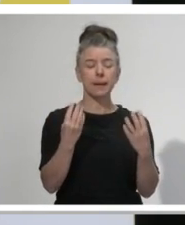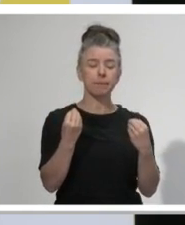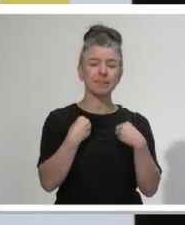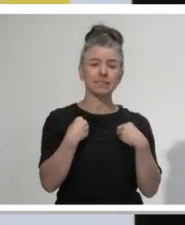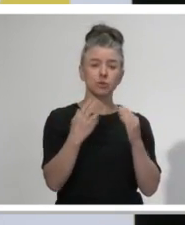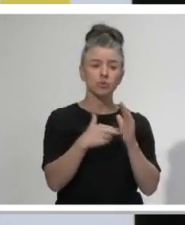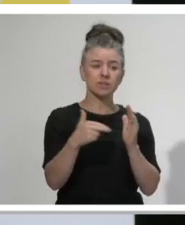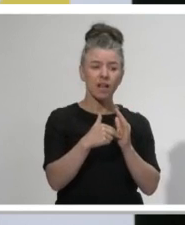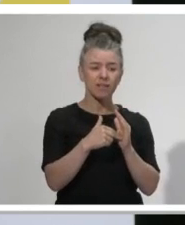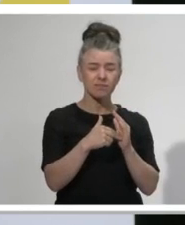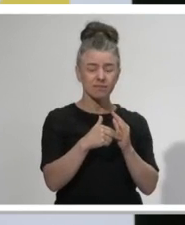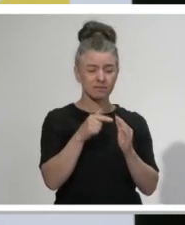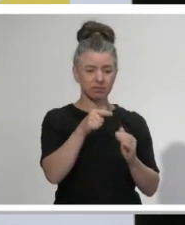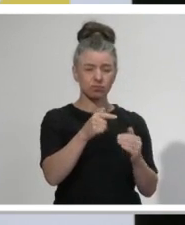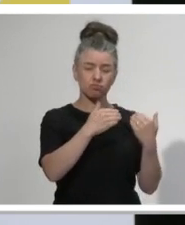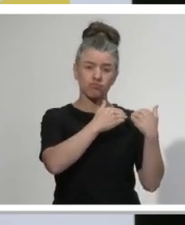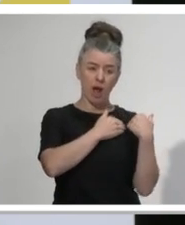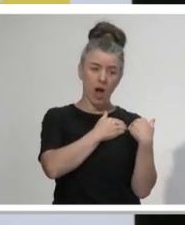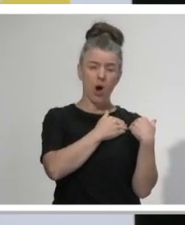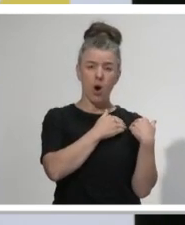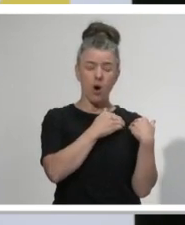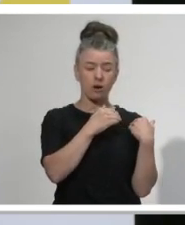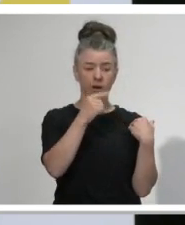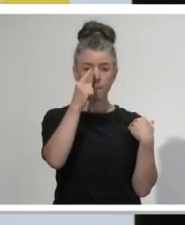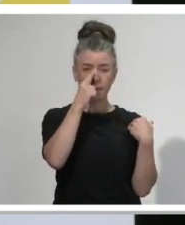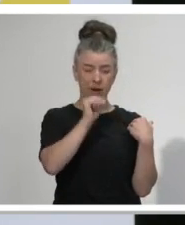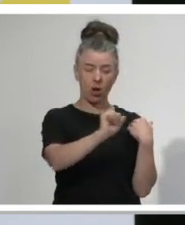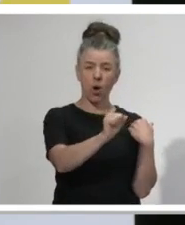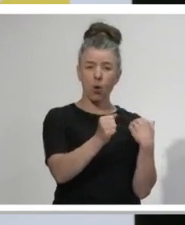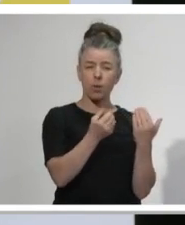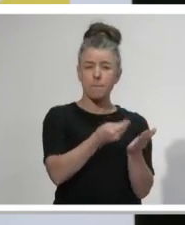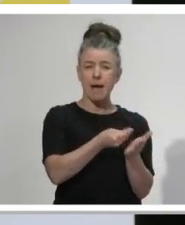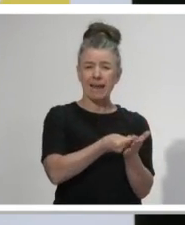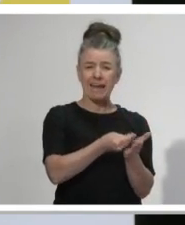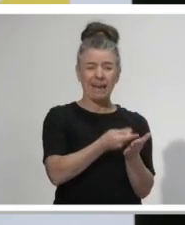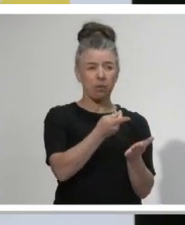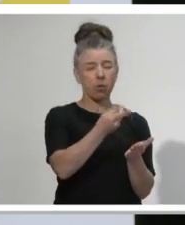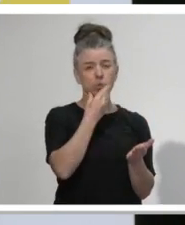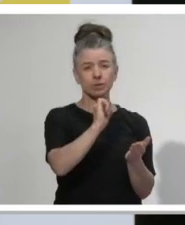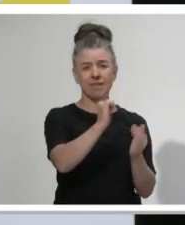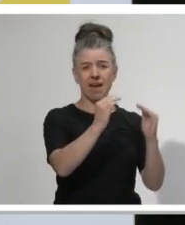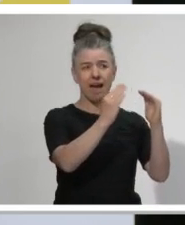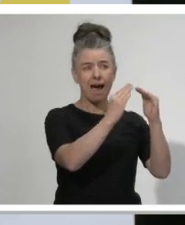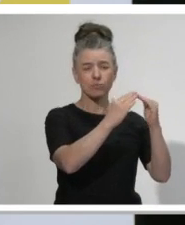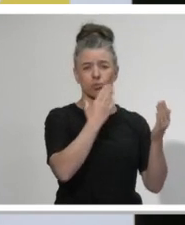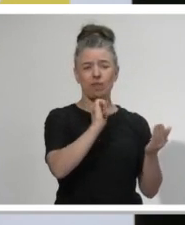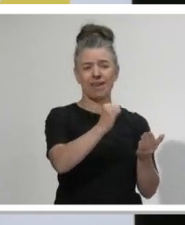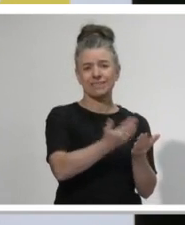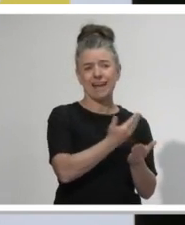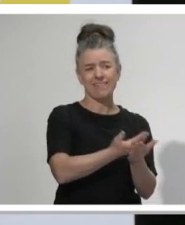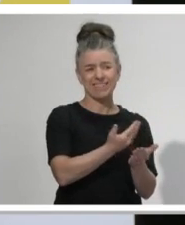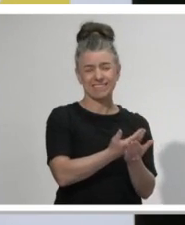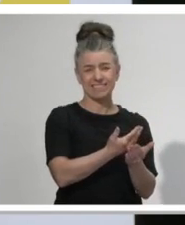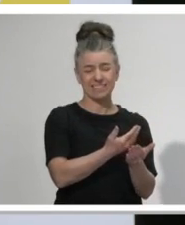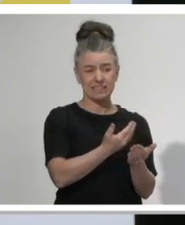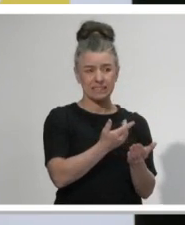The capital that's in the business has actually been created off the back of perhaps their own house or their own savings, and those people